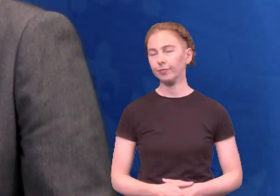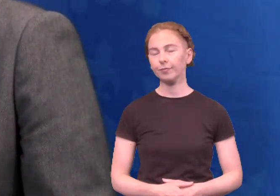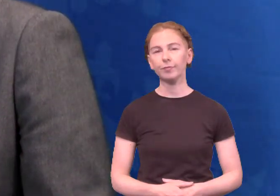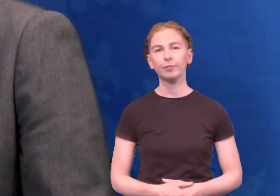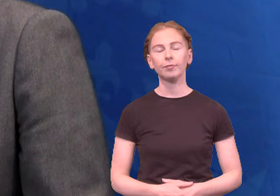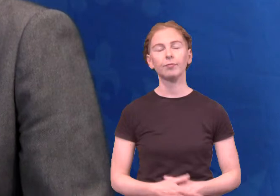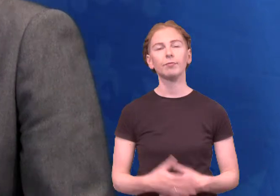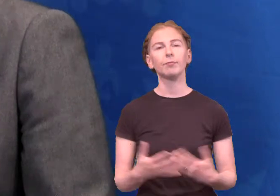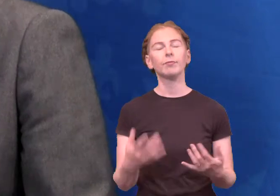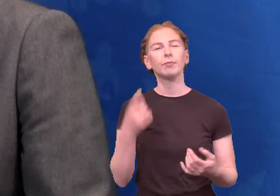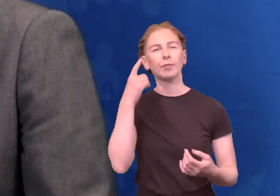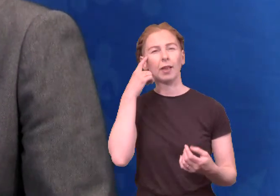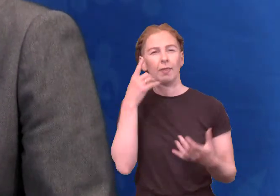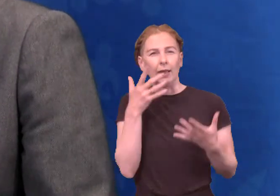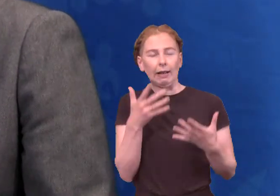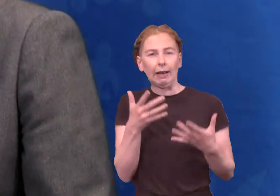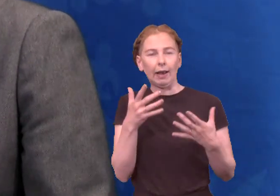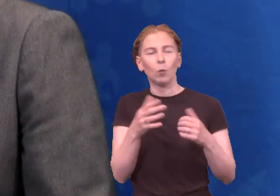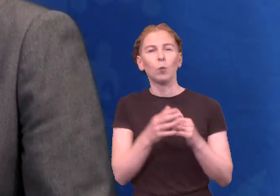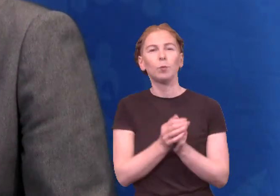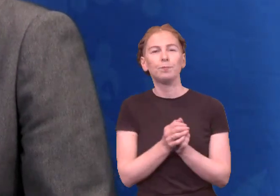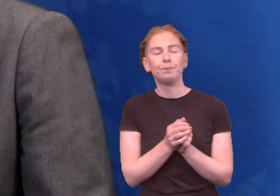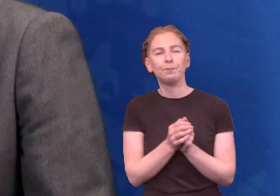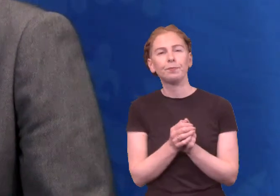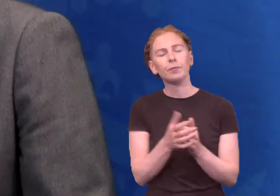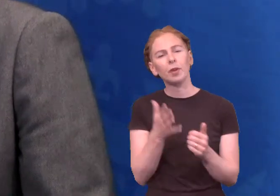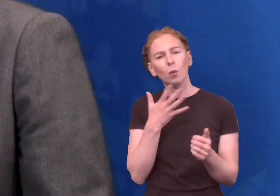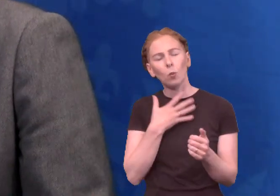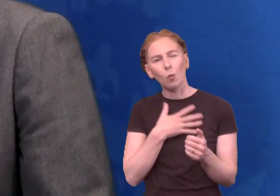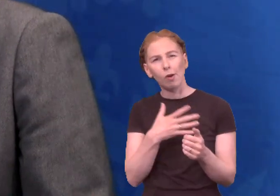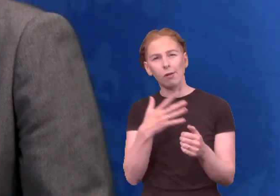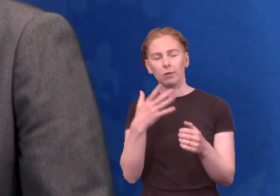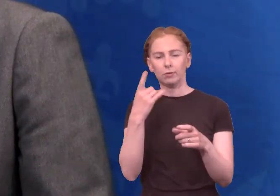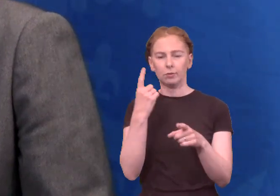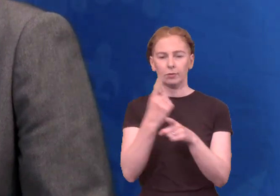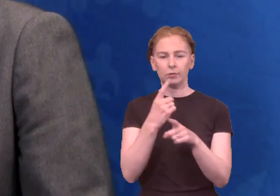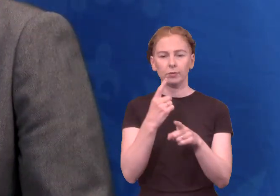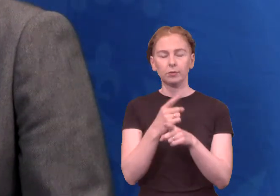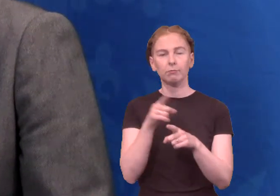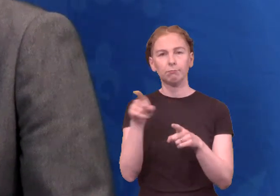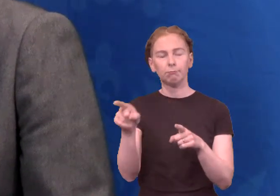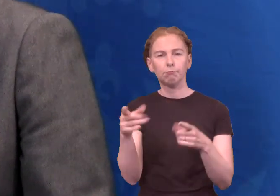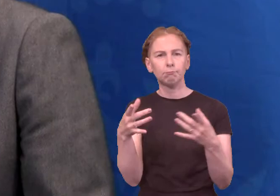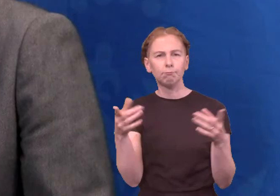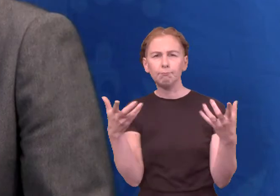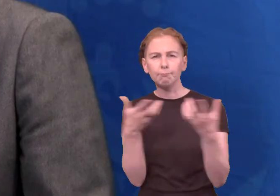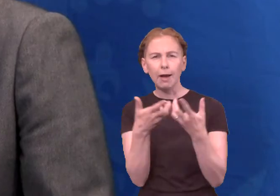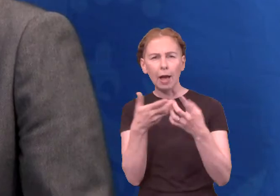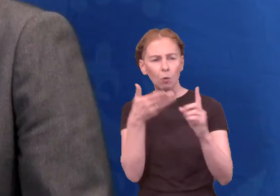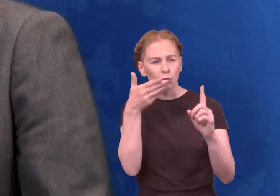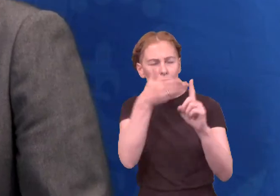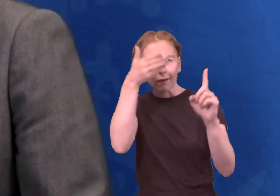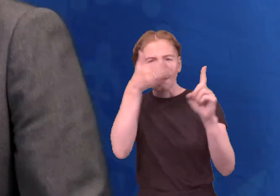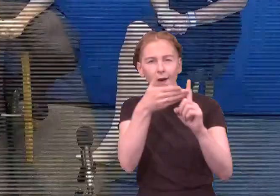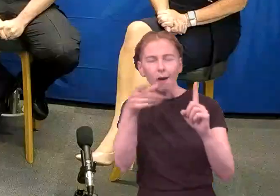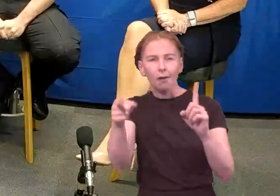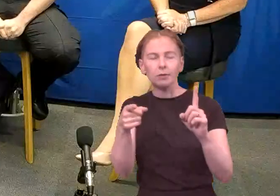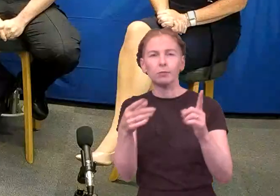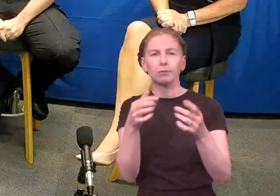So I think now what we like to do is explain to members of the public what some of the signs are that they should look out for.